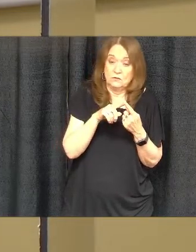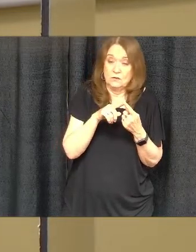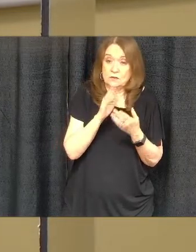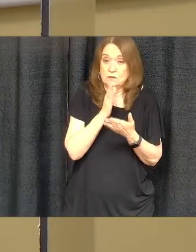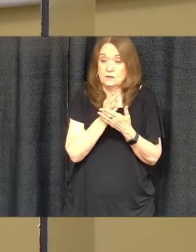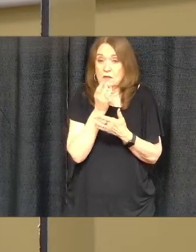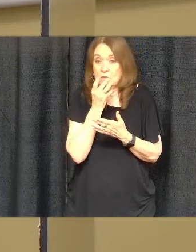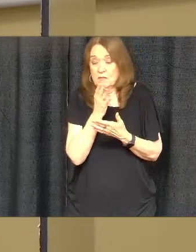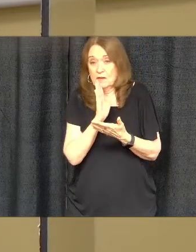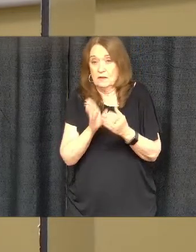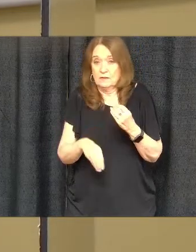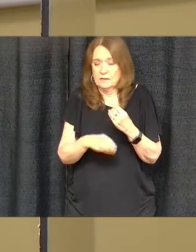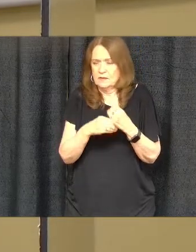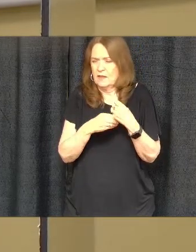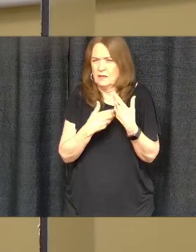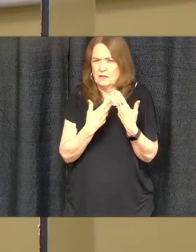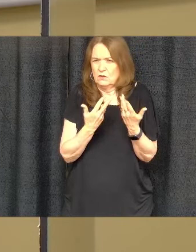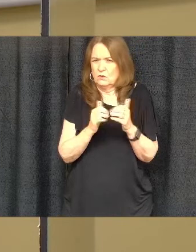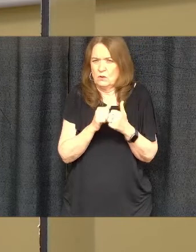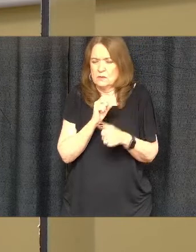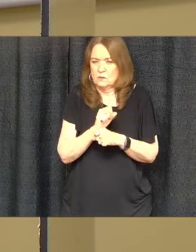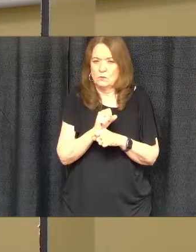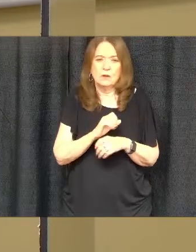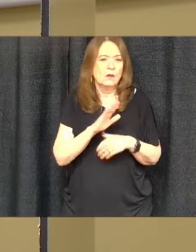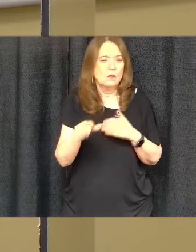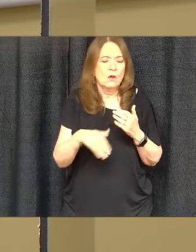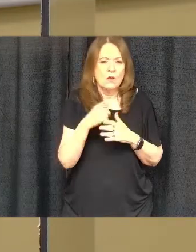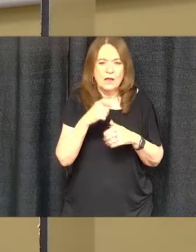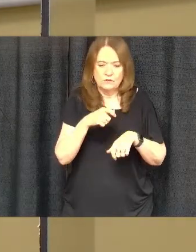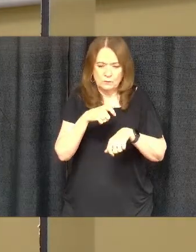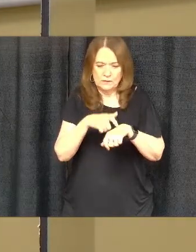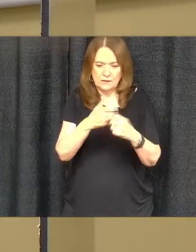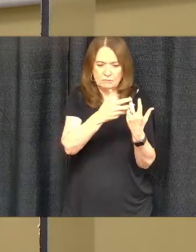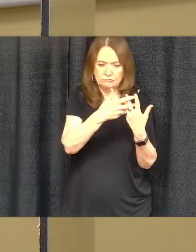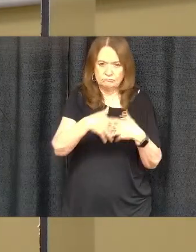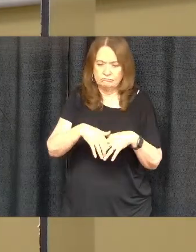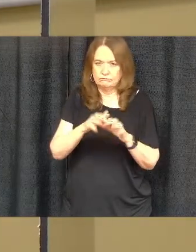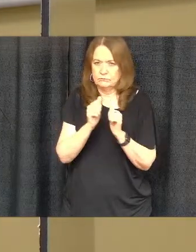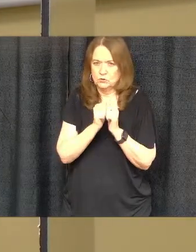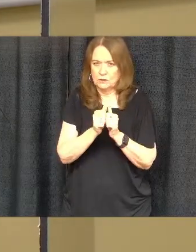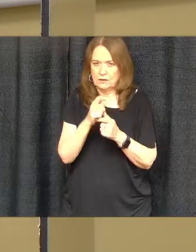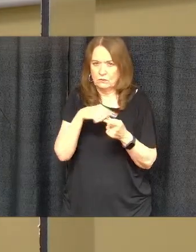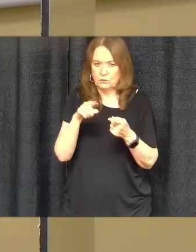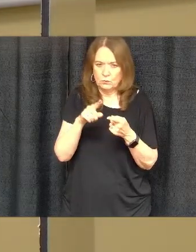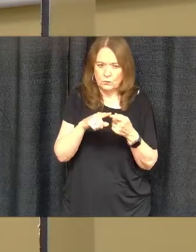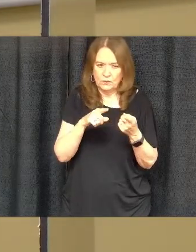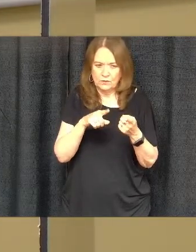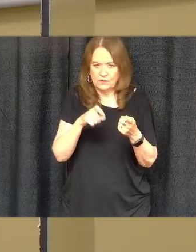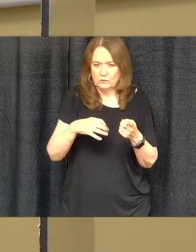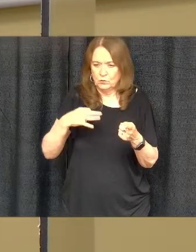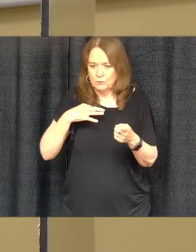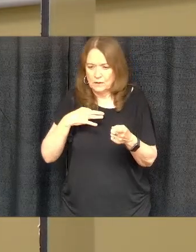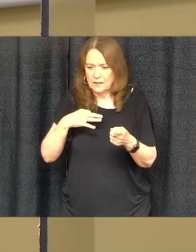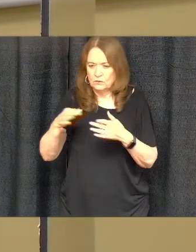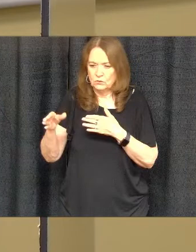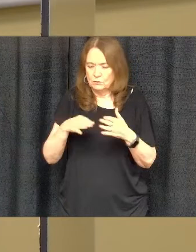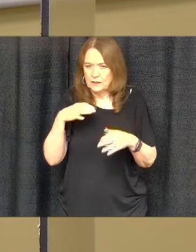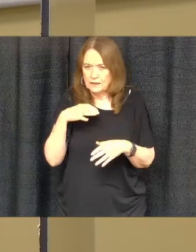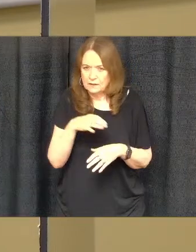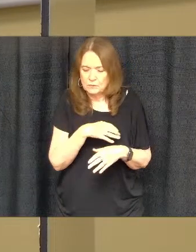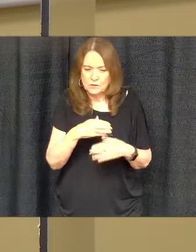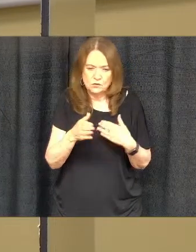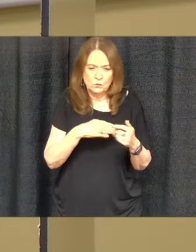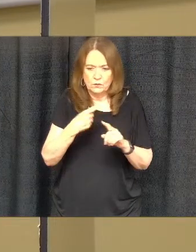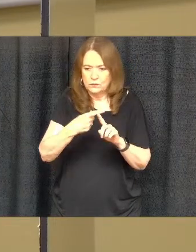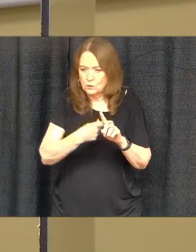with getting that light put in? It will all have to be timed out together when, again, they'll have to apply to the planning commission, whether it's a